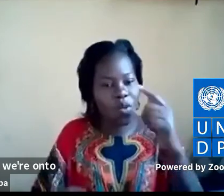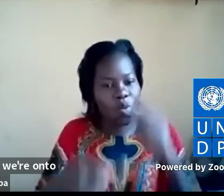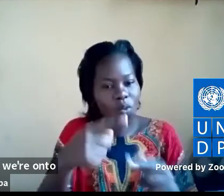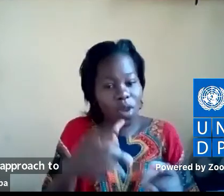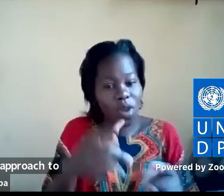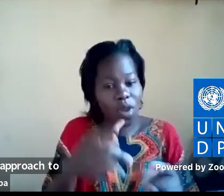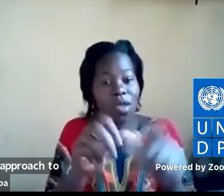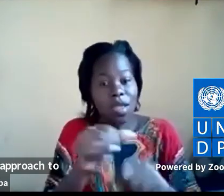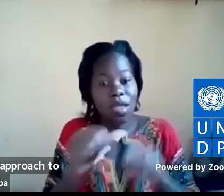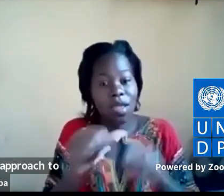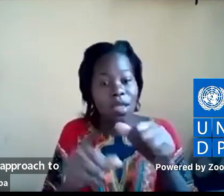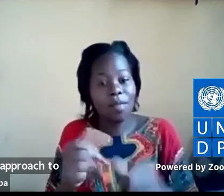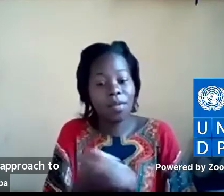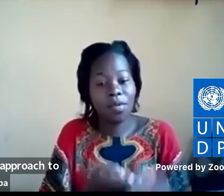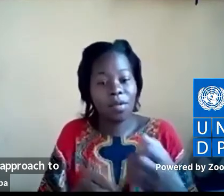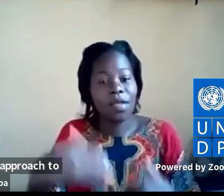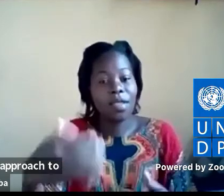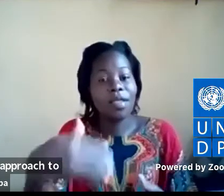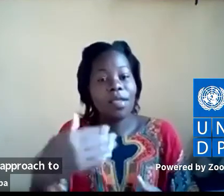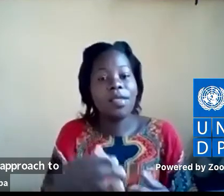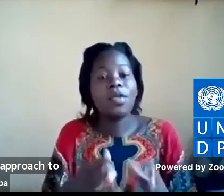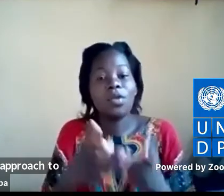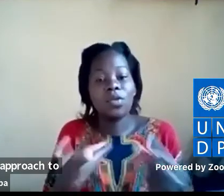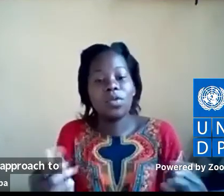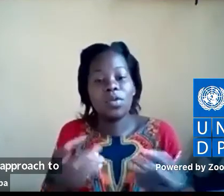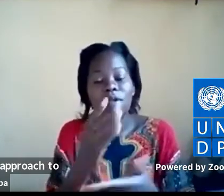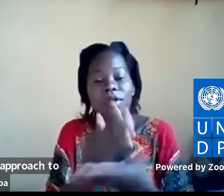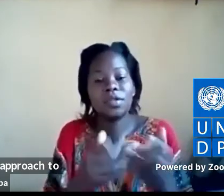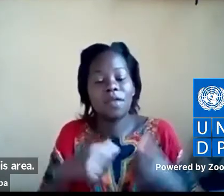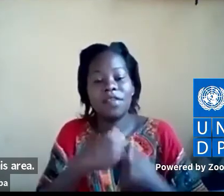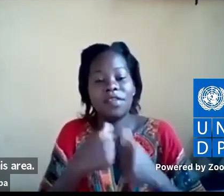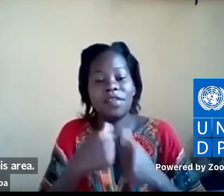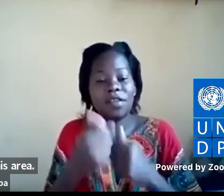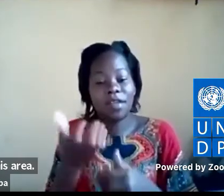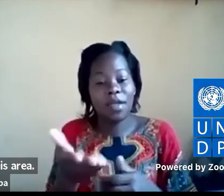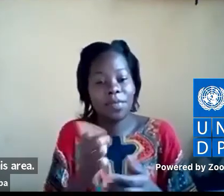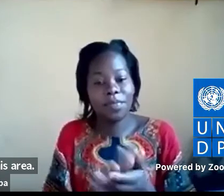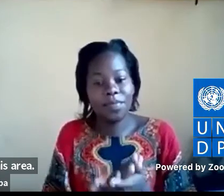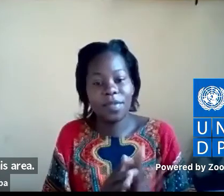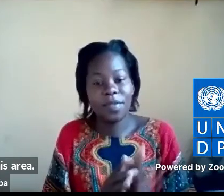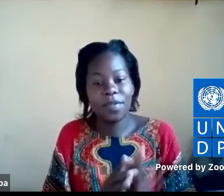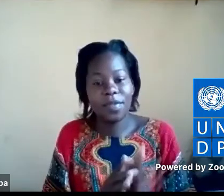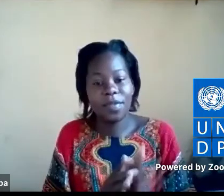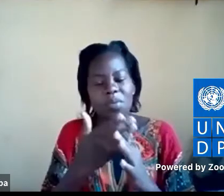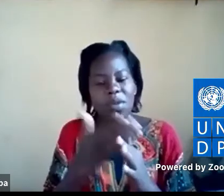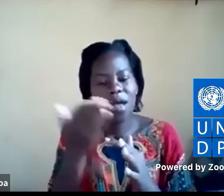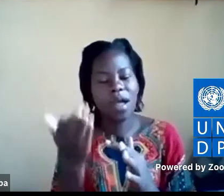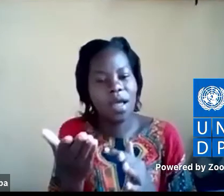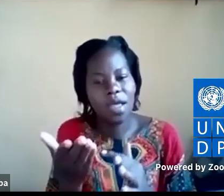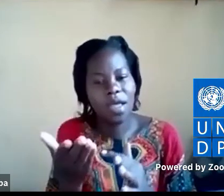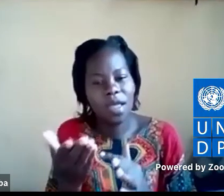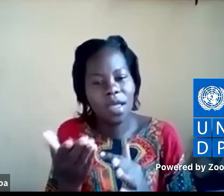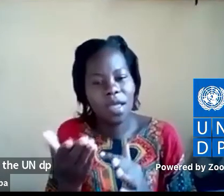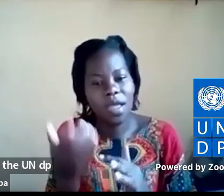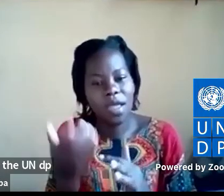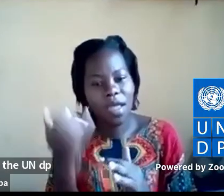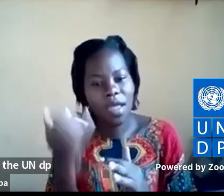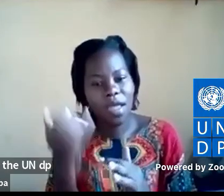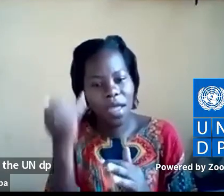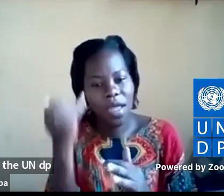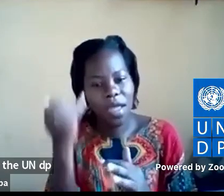to addressing some of the challenges in this area. I mean, between the Ideathon between the UNDP, between the Youth